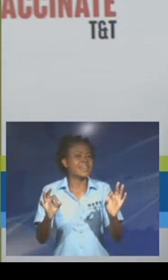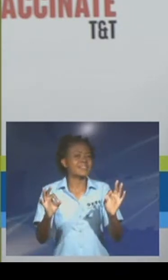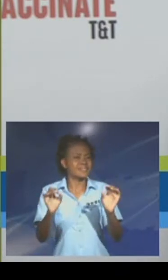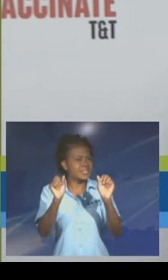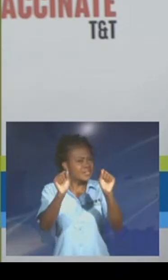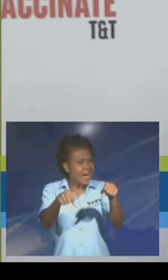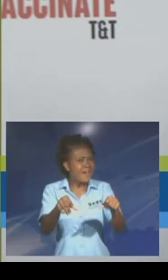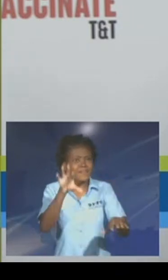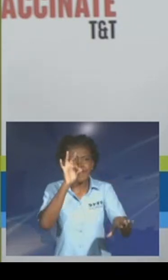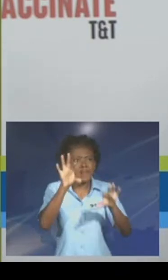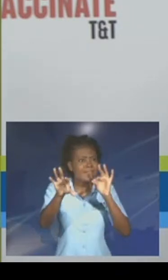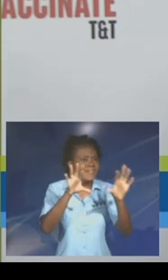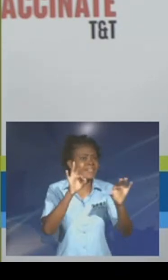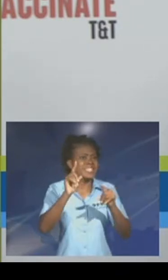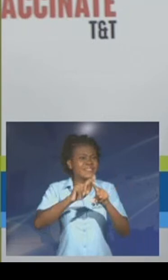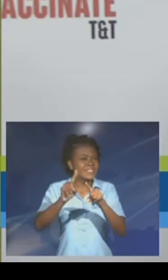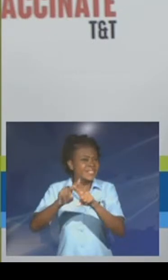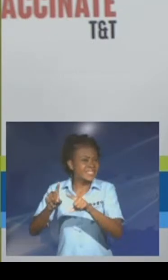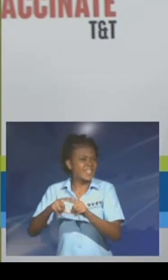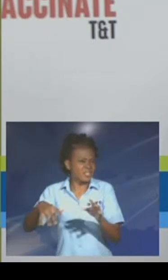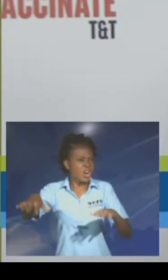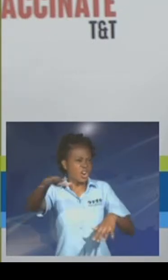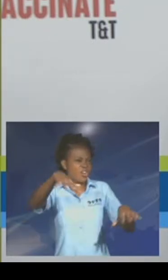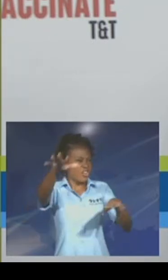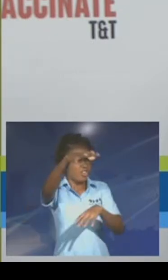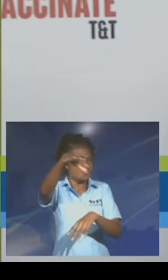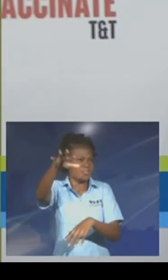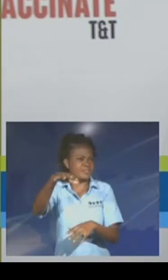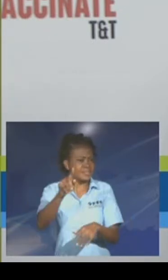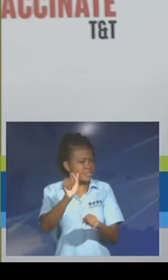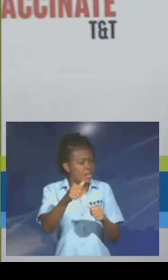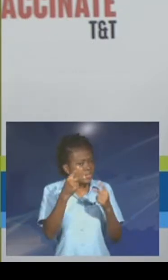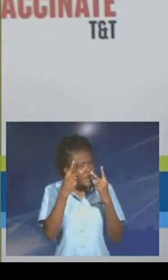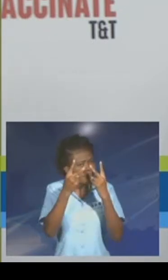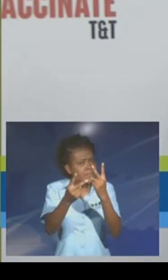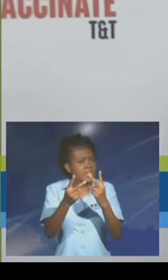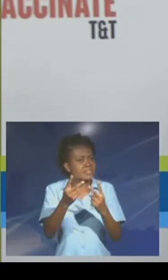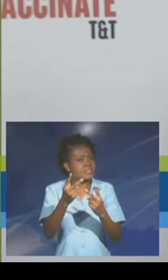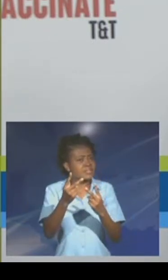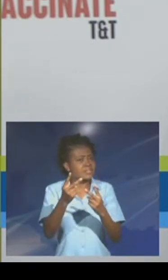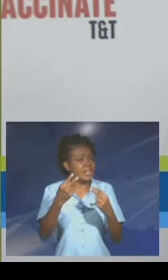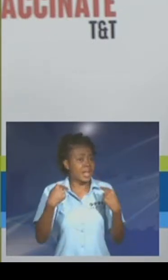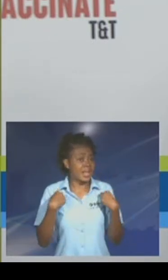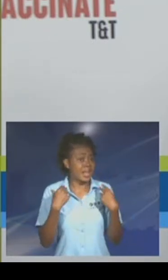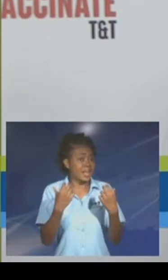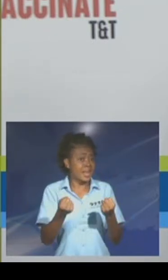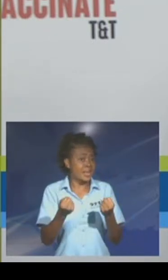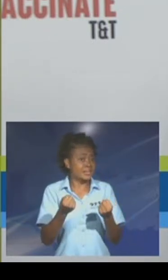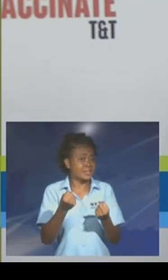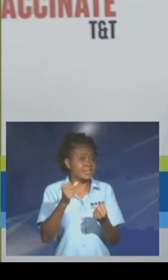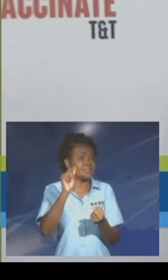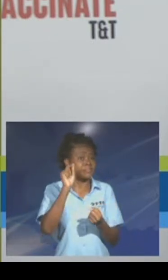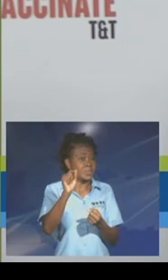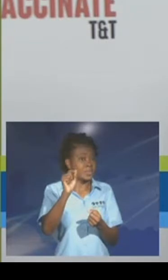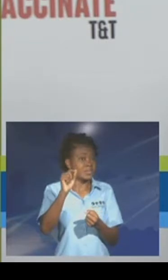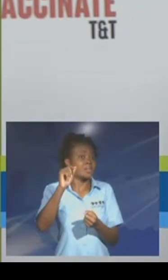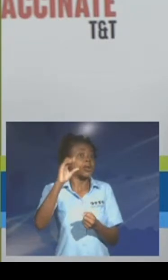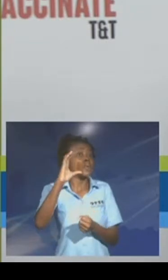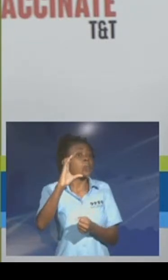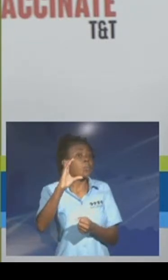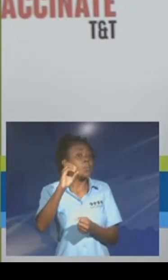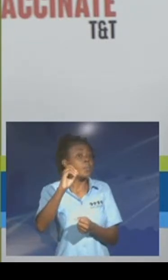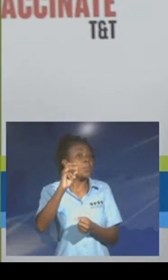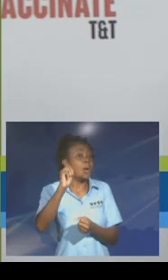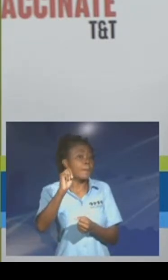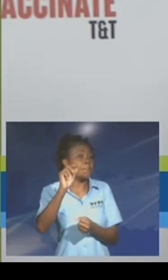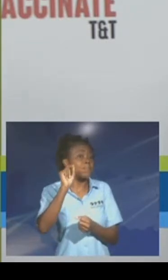We also invite you to visit our website at health.gov.tt and our social media pages for